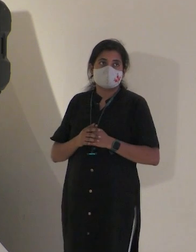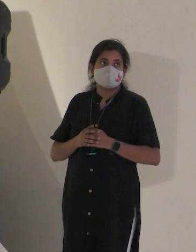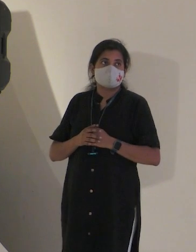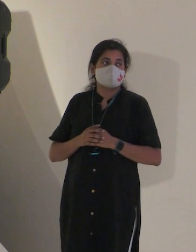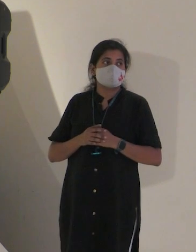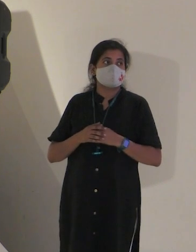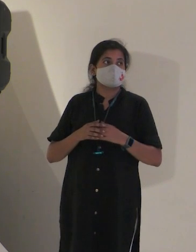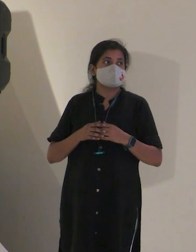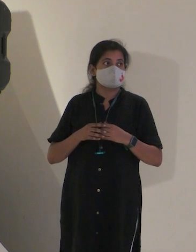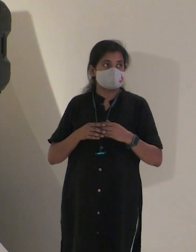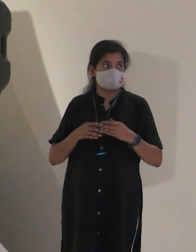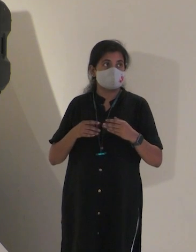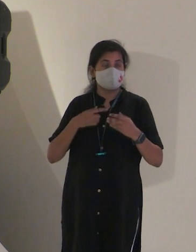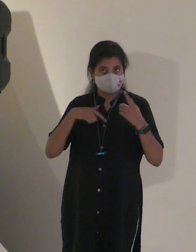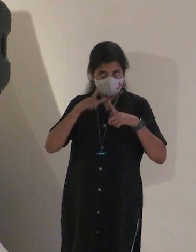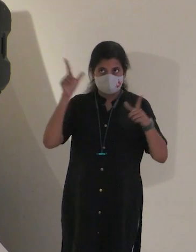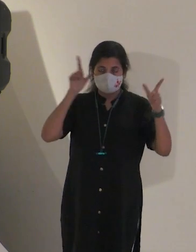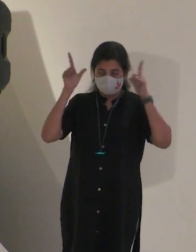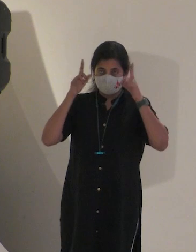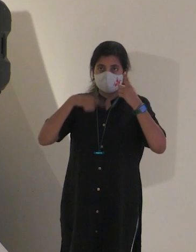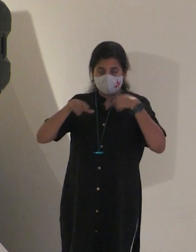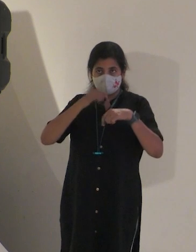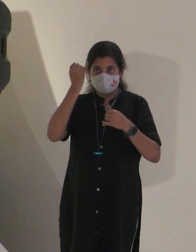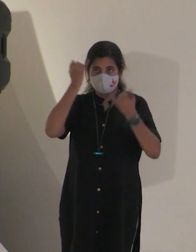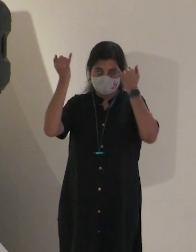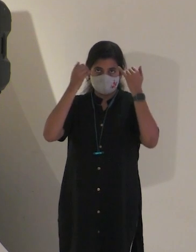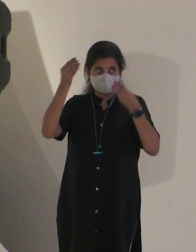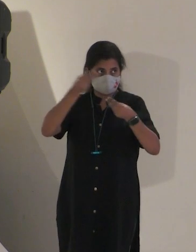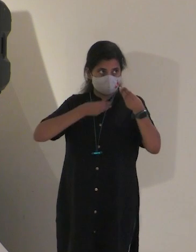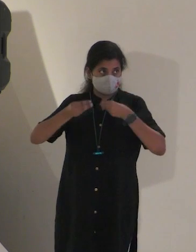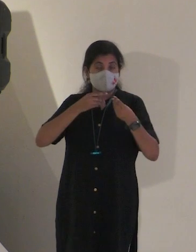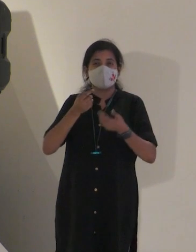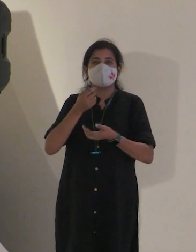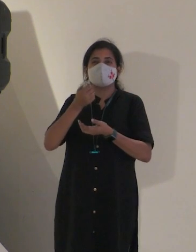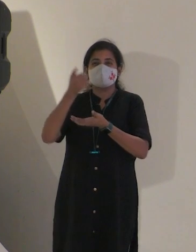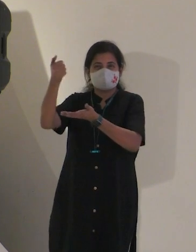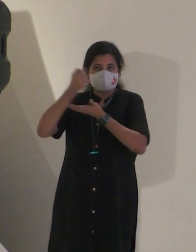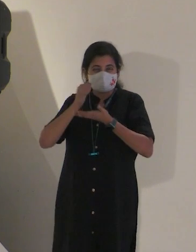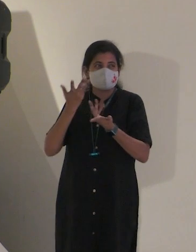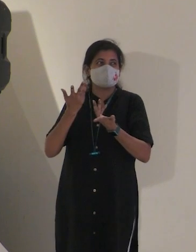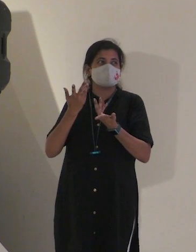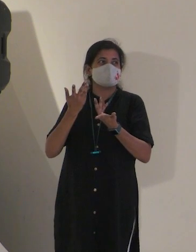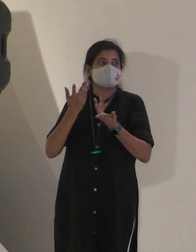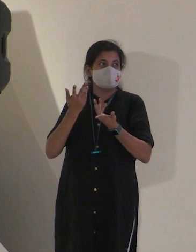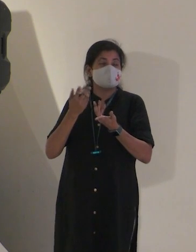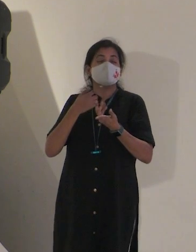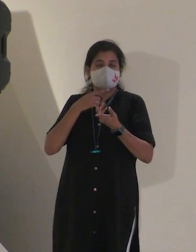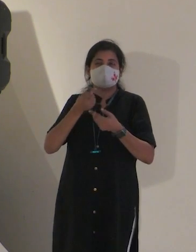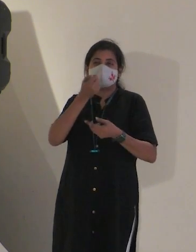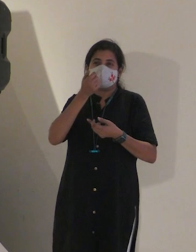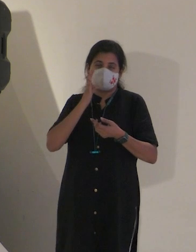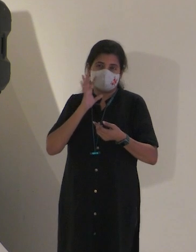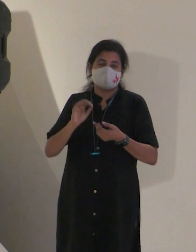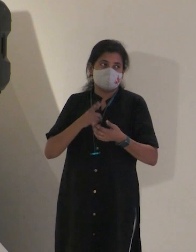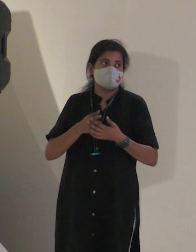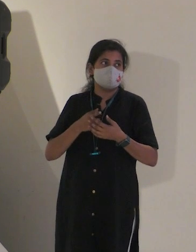While I was listening to everyone and thinking about this issue of funding and in terms of money, I